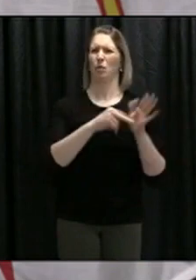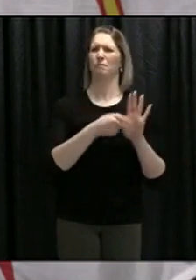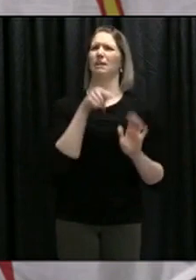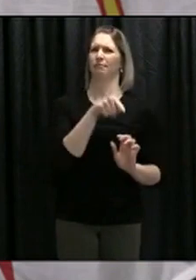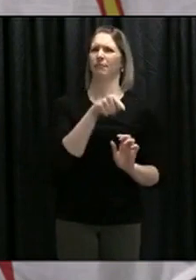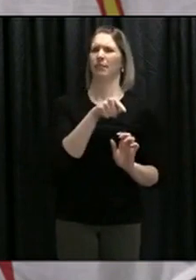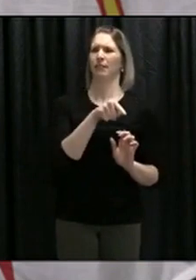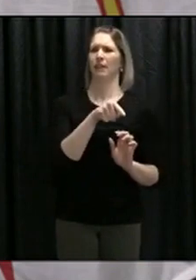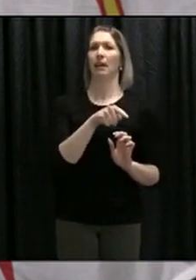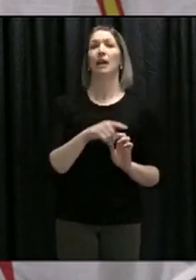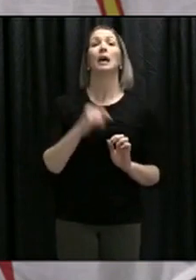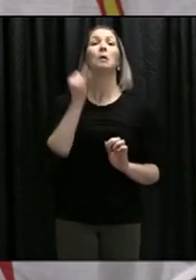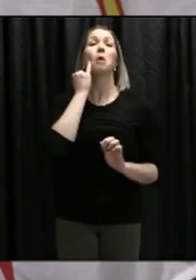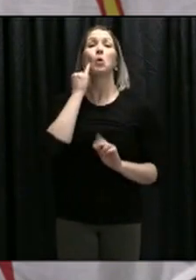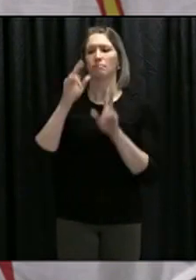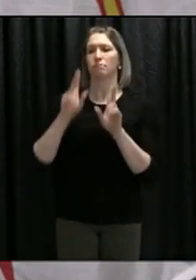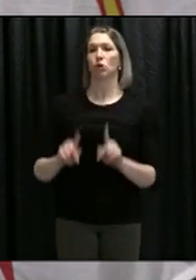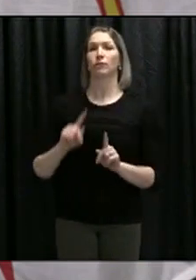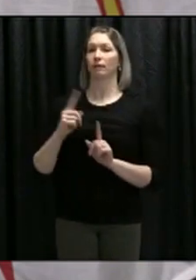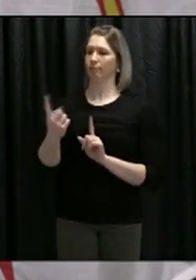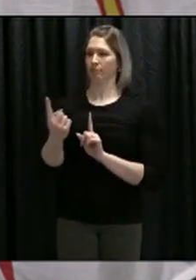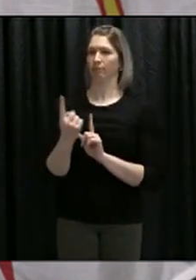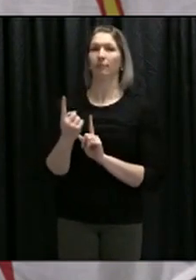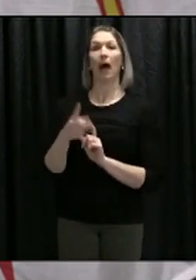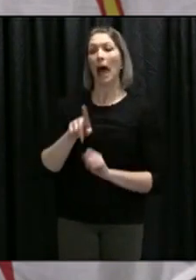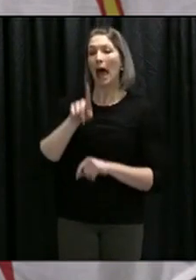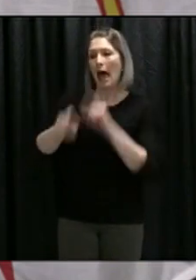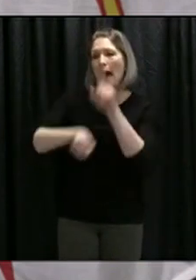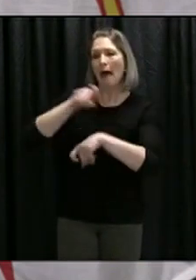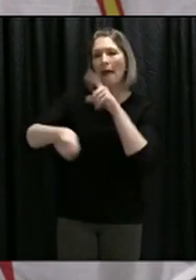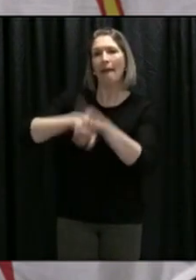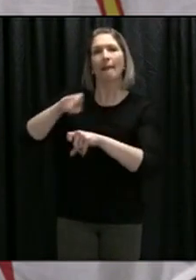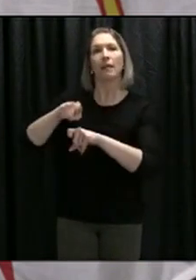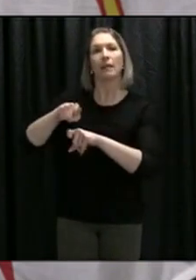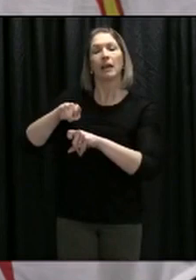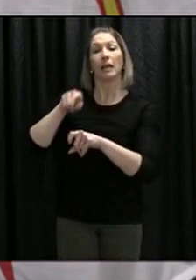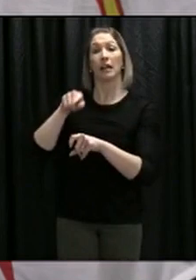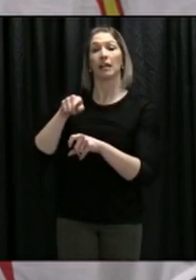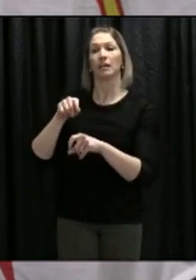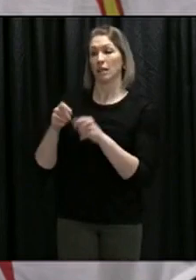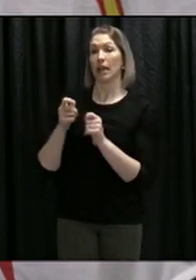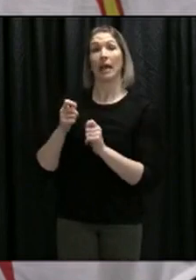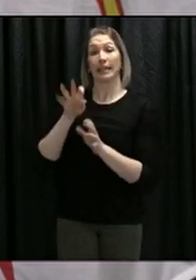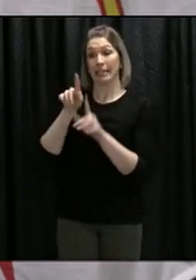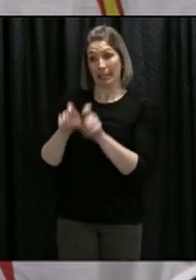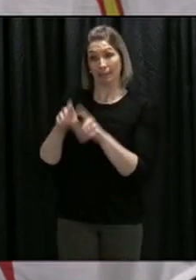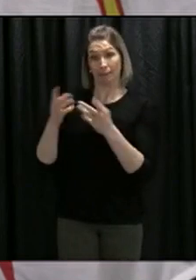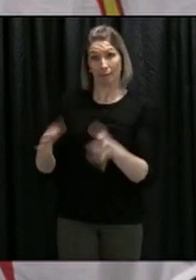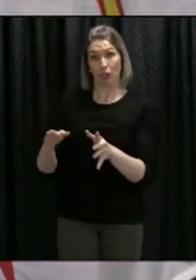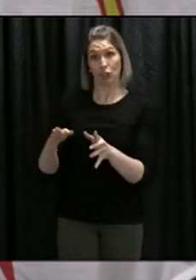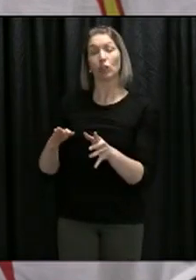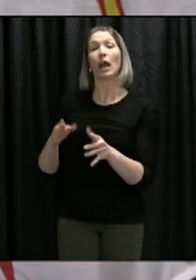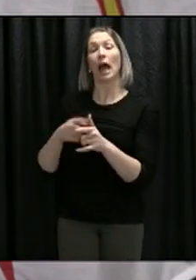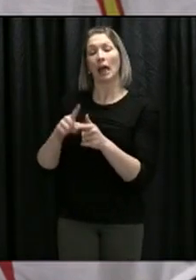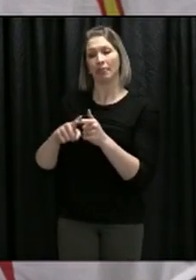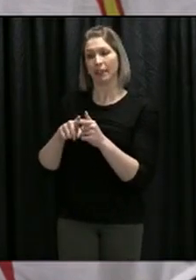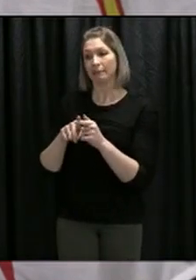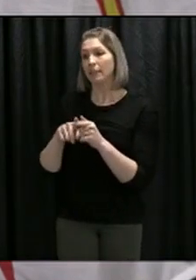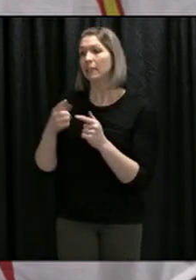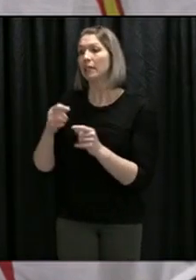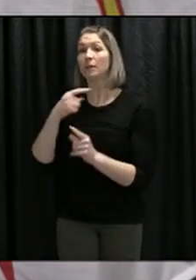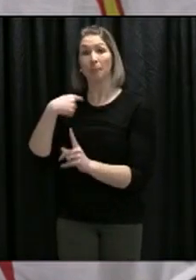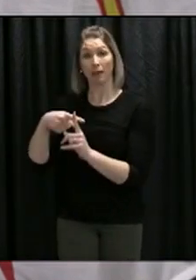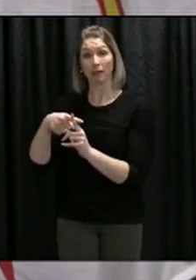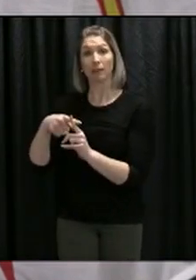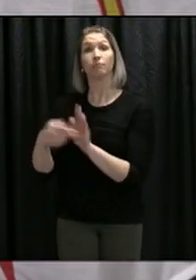a person tests positive for COVID-19 or any infectious disease for that matter is how it was acquired. With COVID-19, we